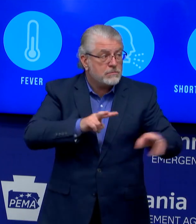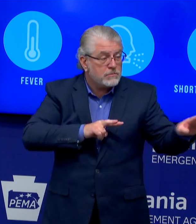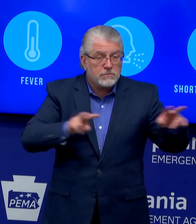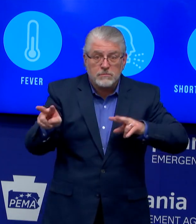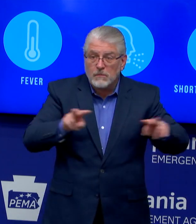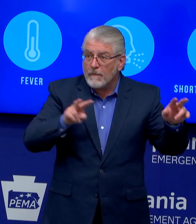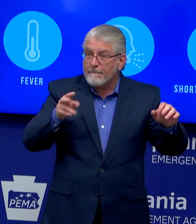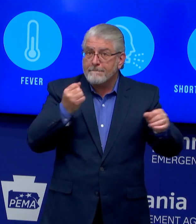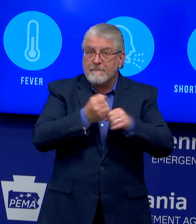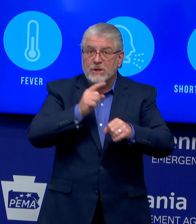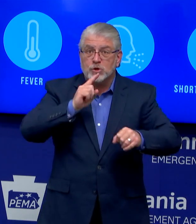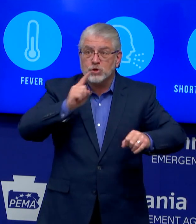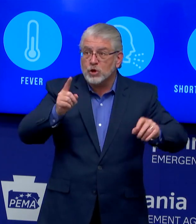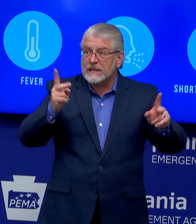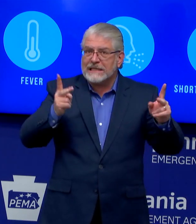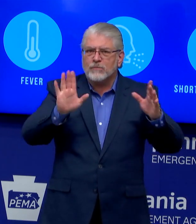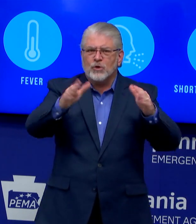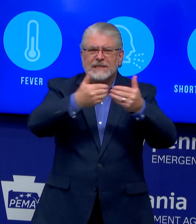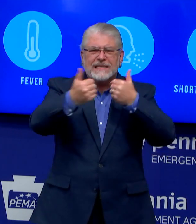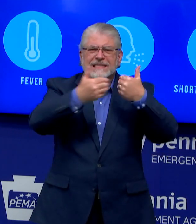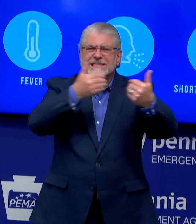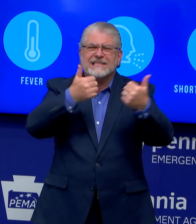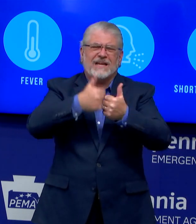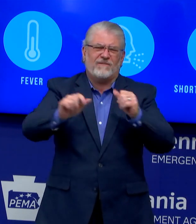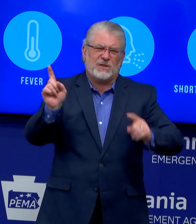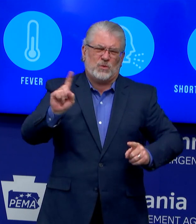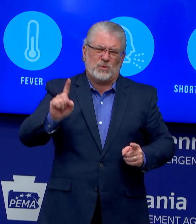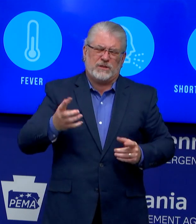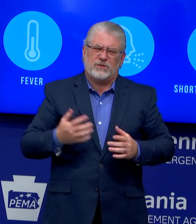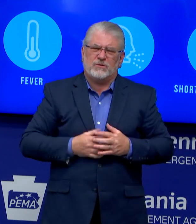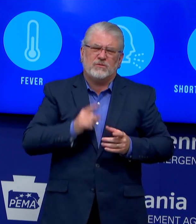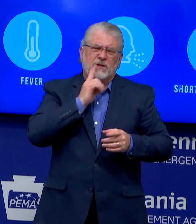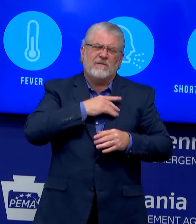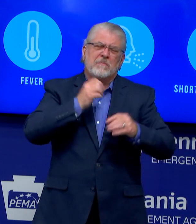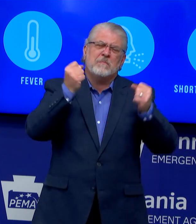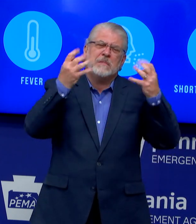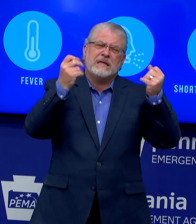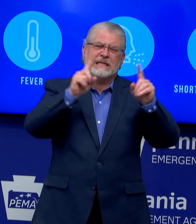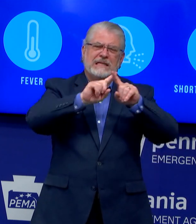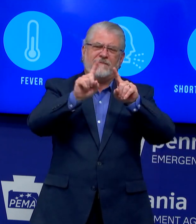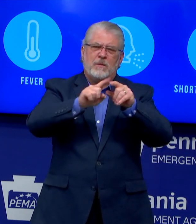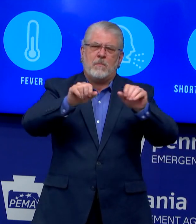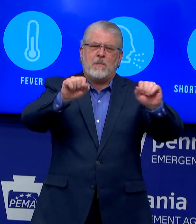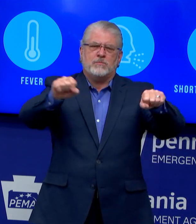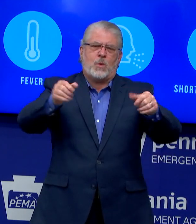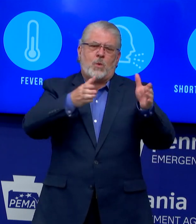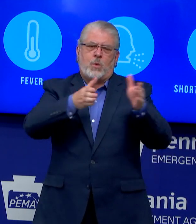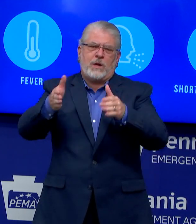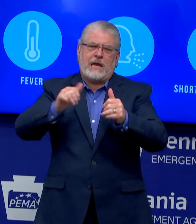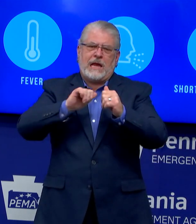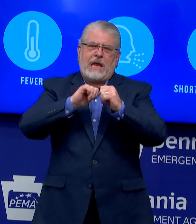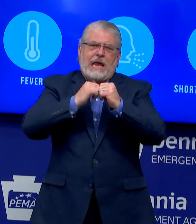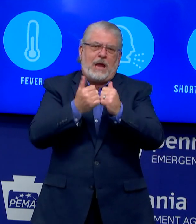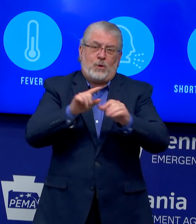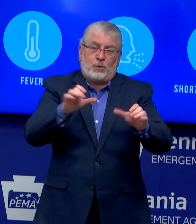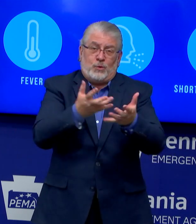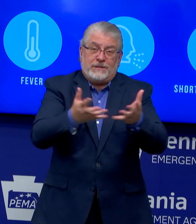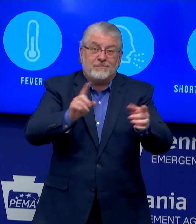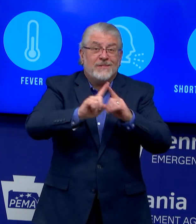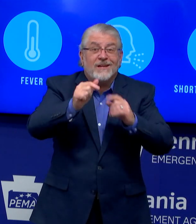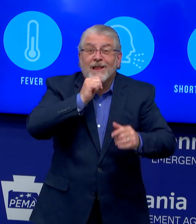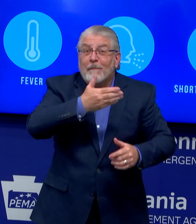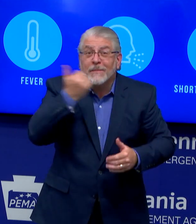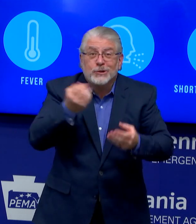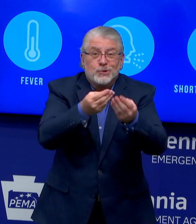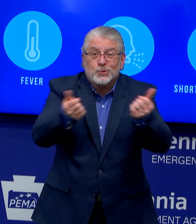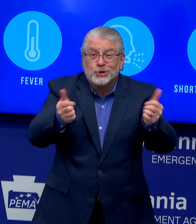social distancing. But the best way to practice social distancing is please stay home. This